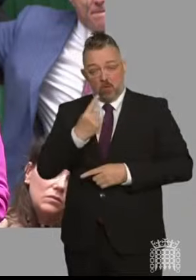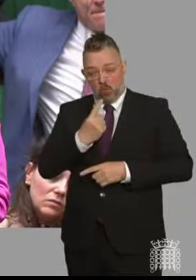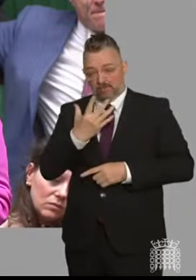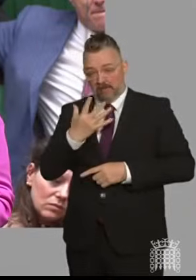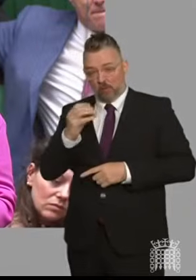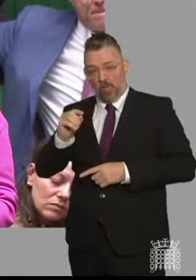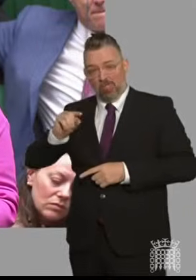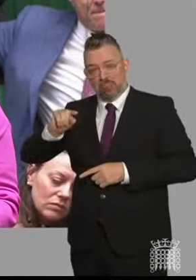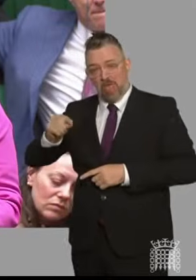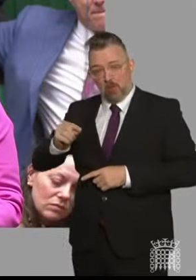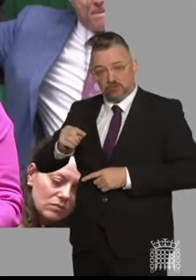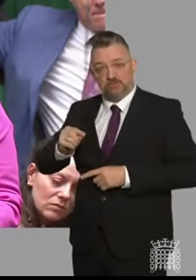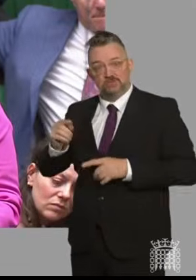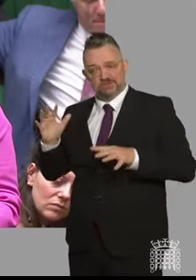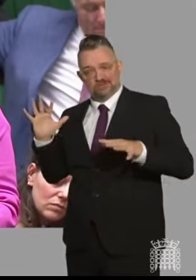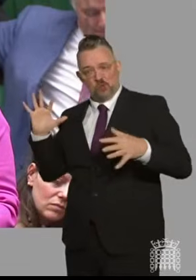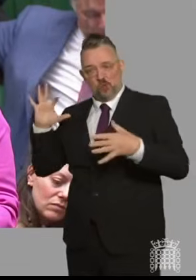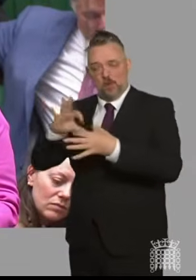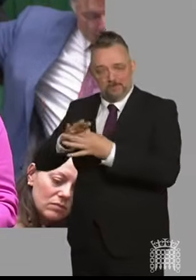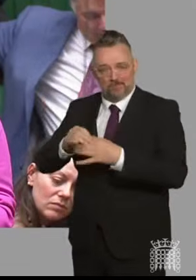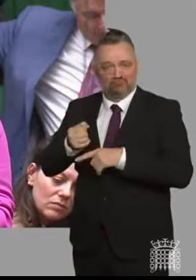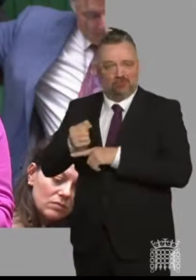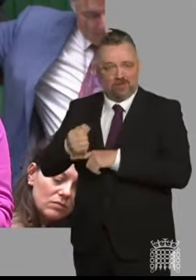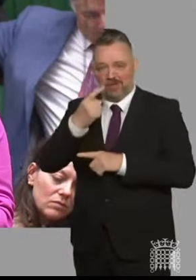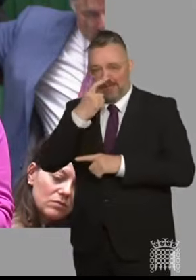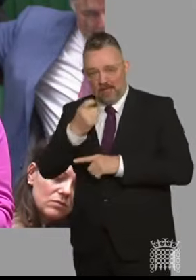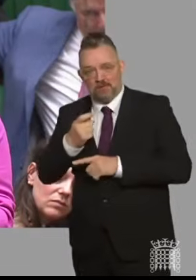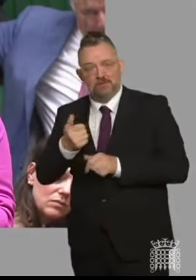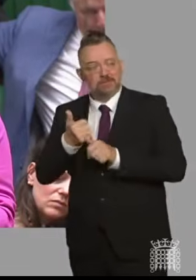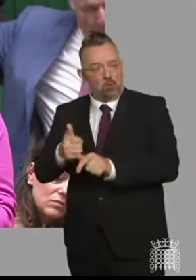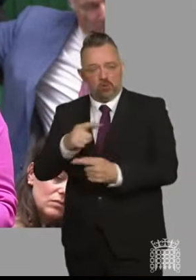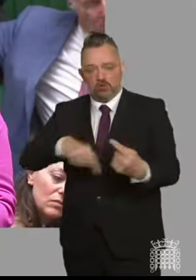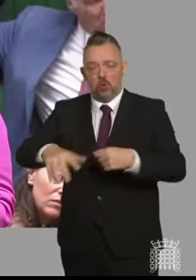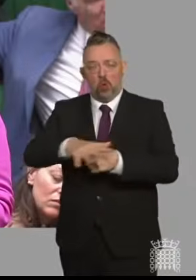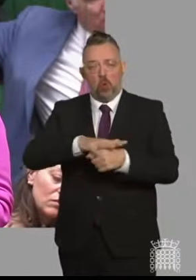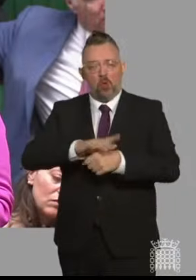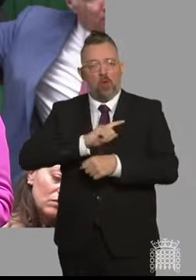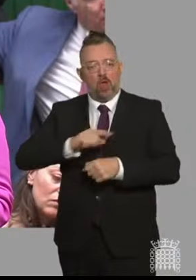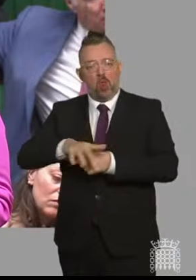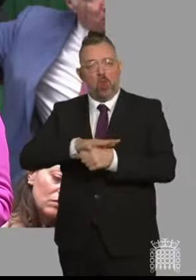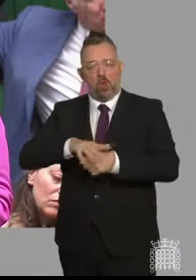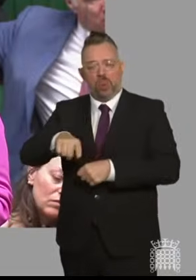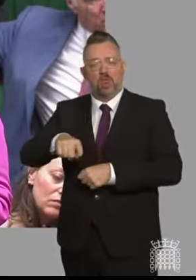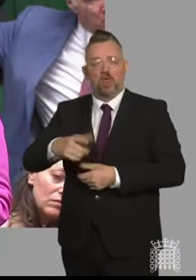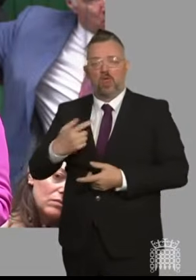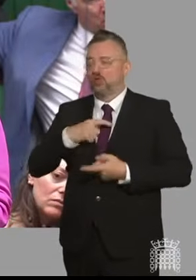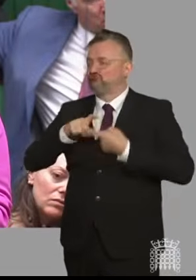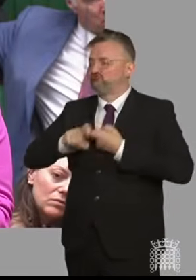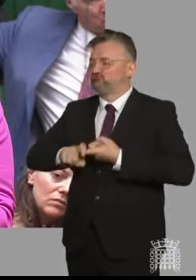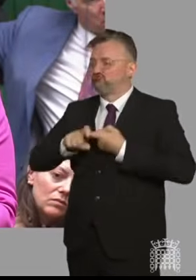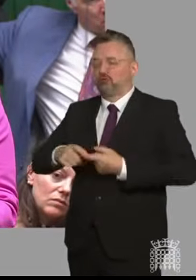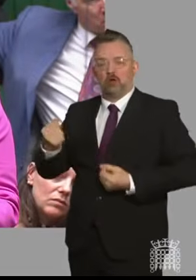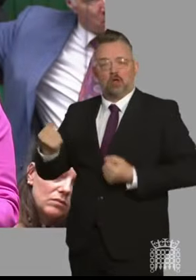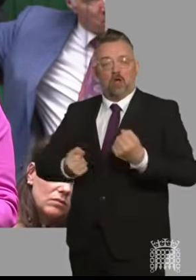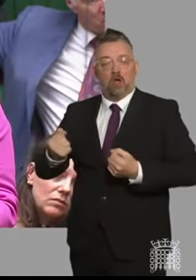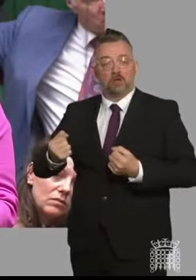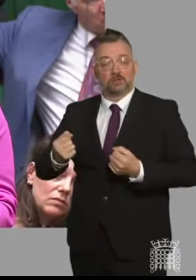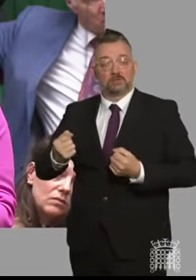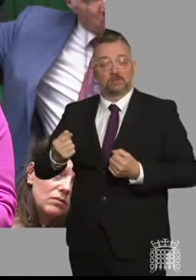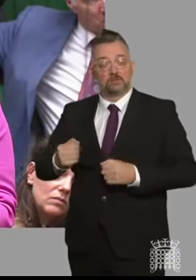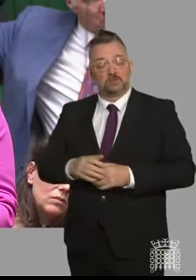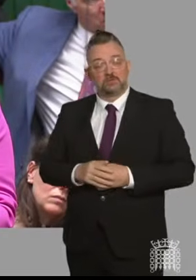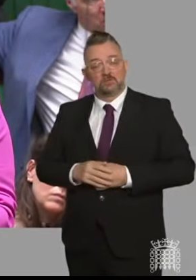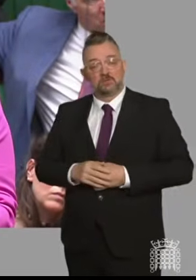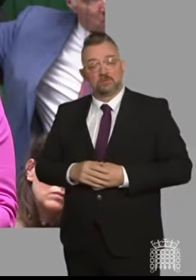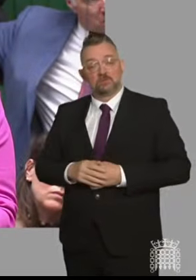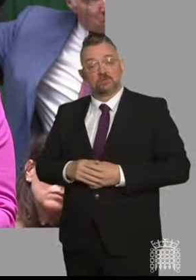local people to reduce their reliance on their cars. Almost 2 years on, they are still waiting for a response. So does the Prime Minister support